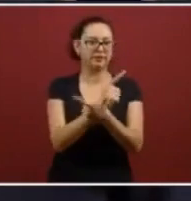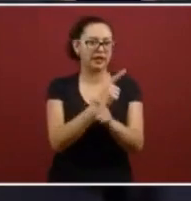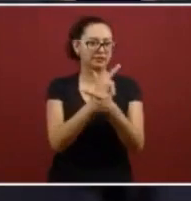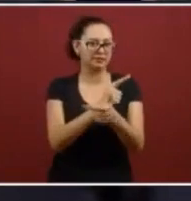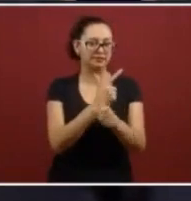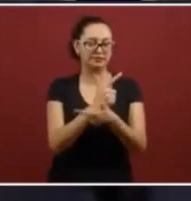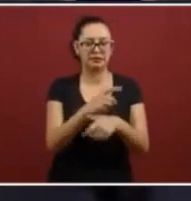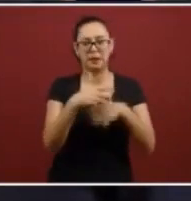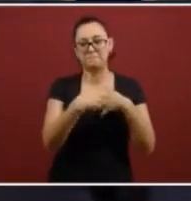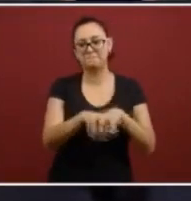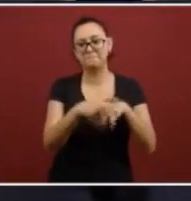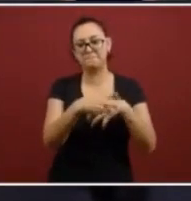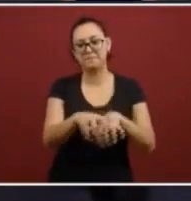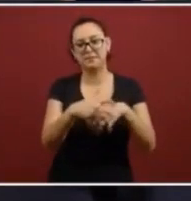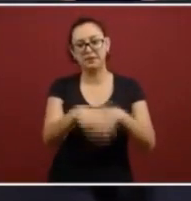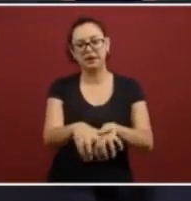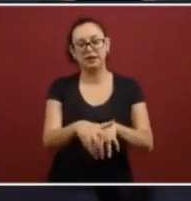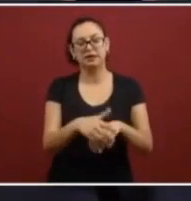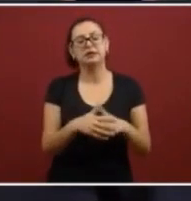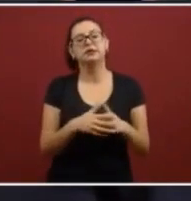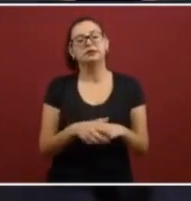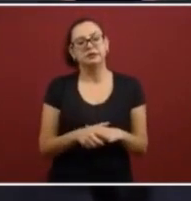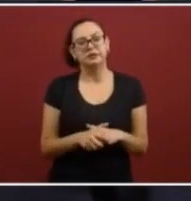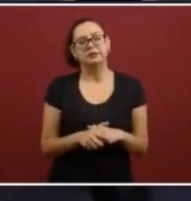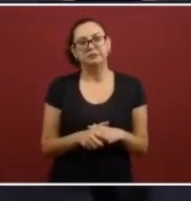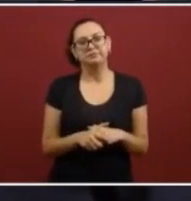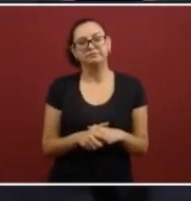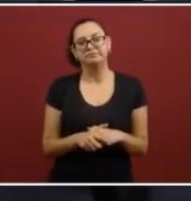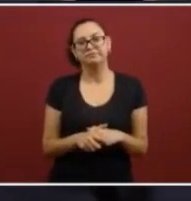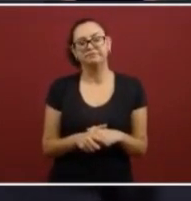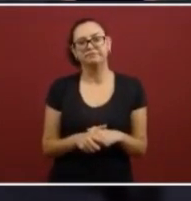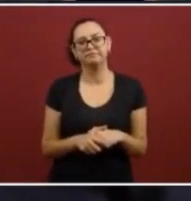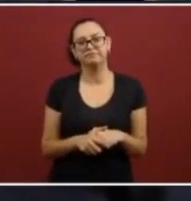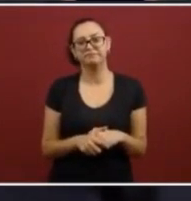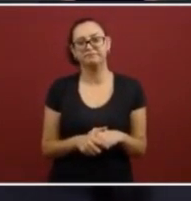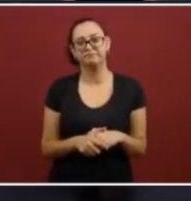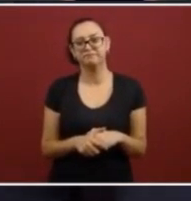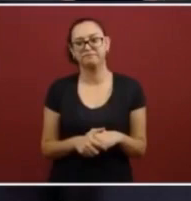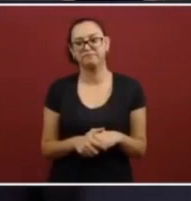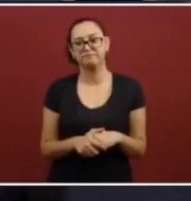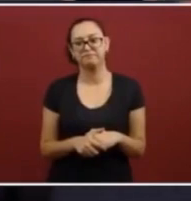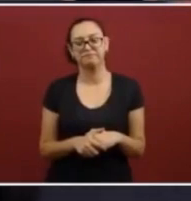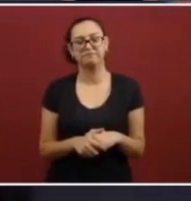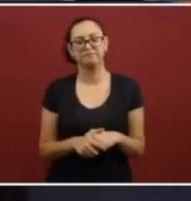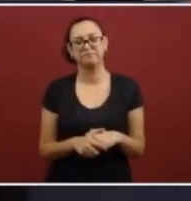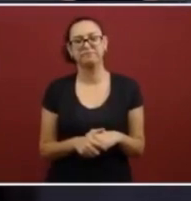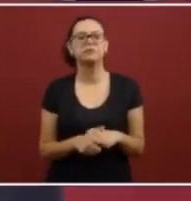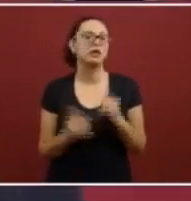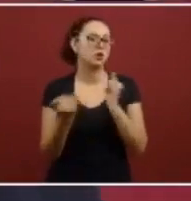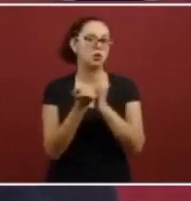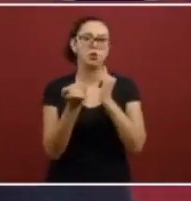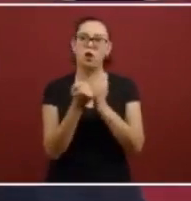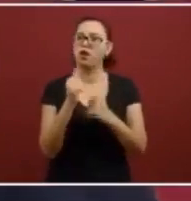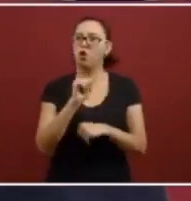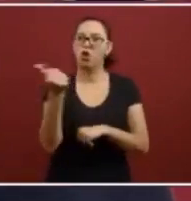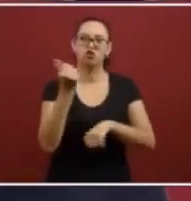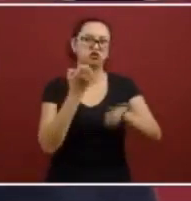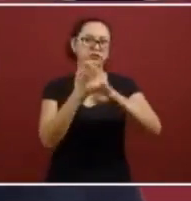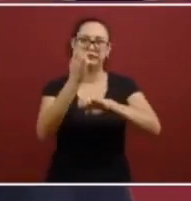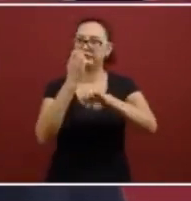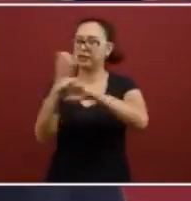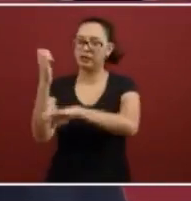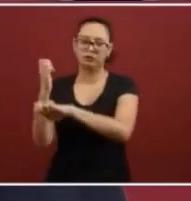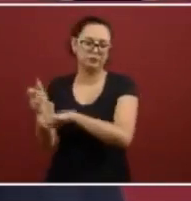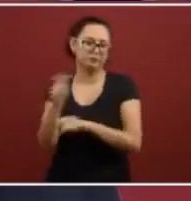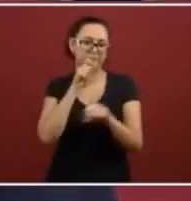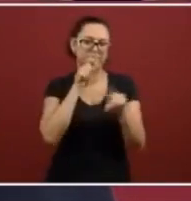taxistas. uh, Esto taxis se that presenta had gathered together and en complained. otros estados del país. And